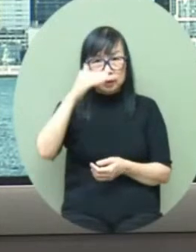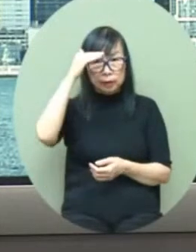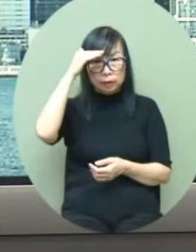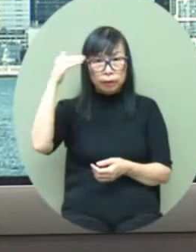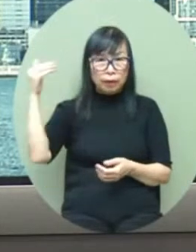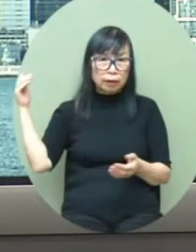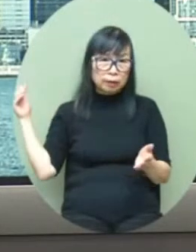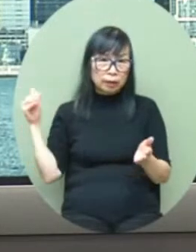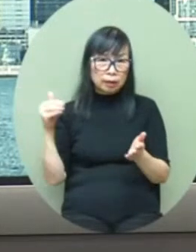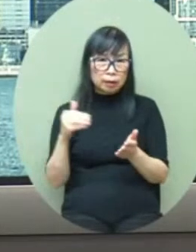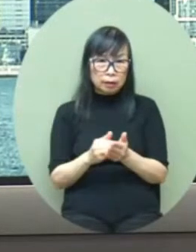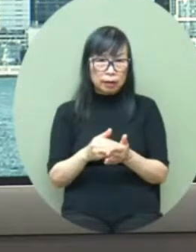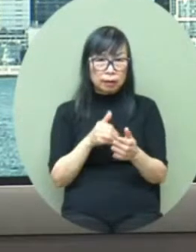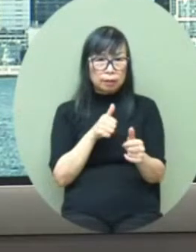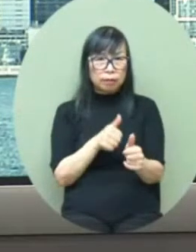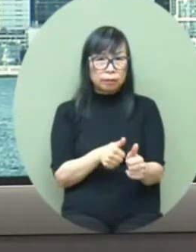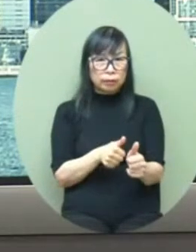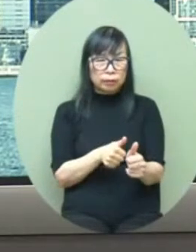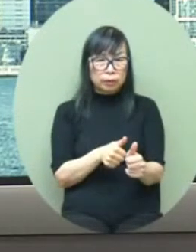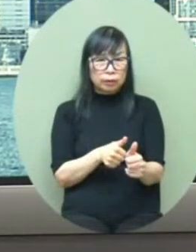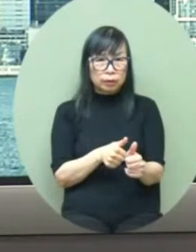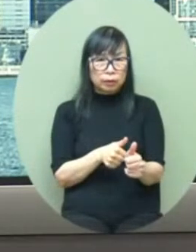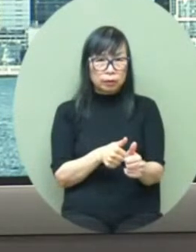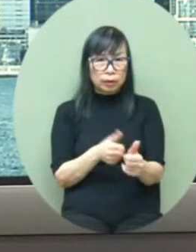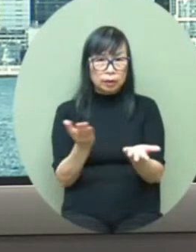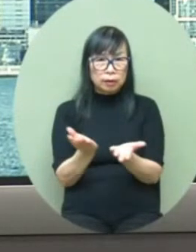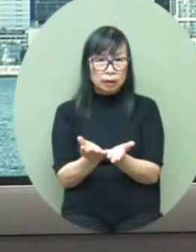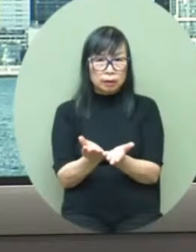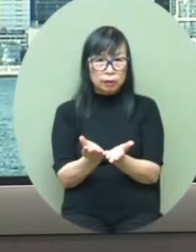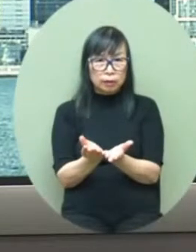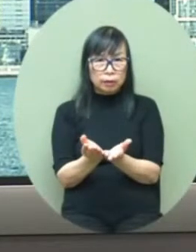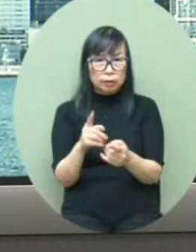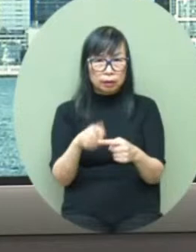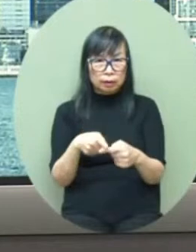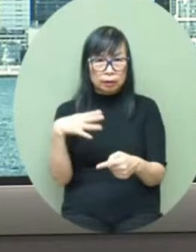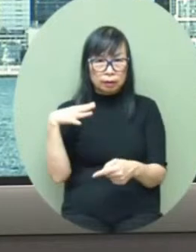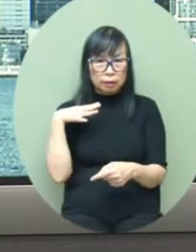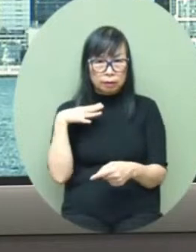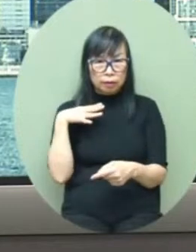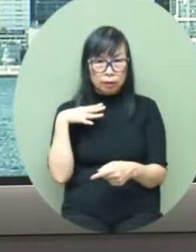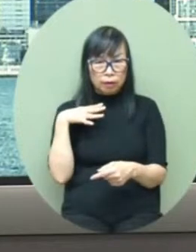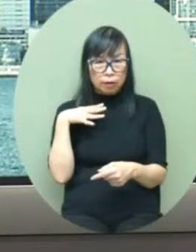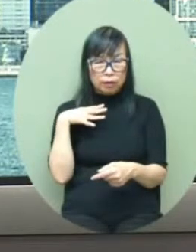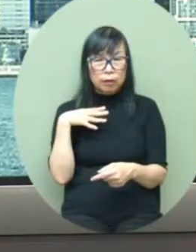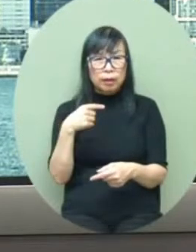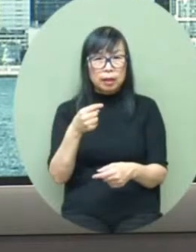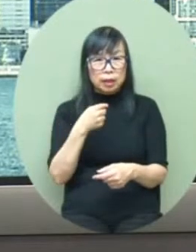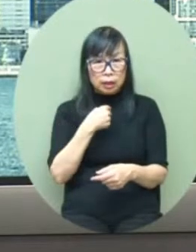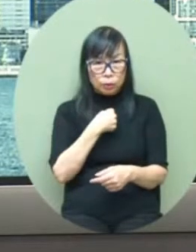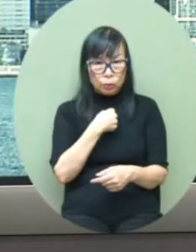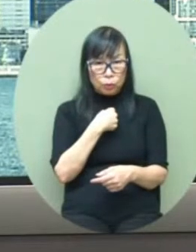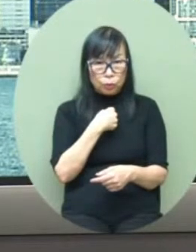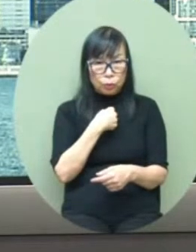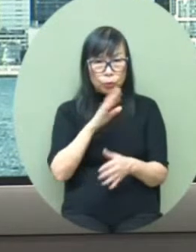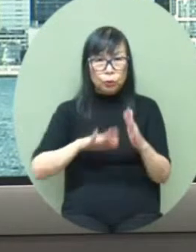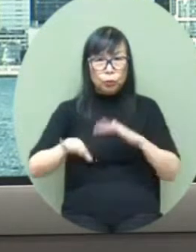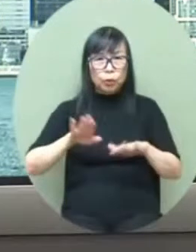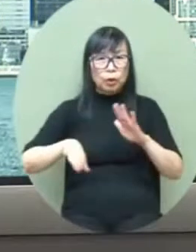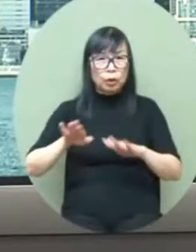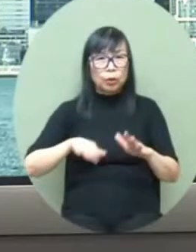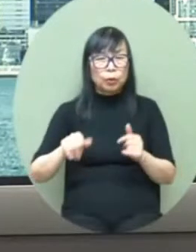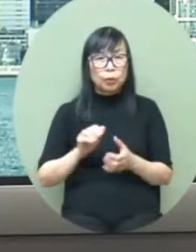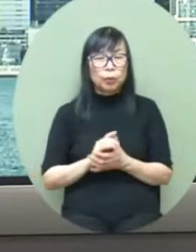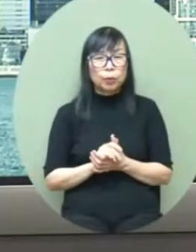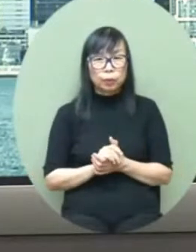in criminal cases, the police have been acting in accordance with